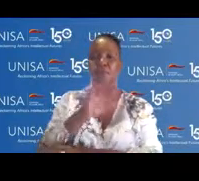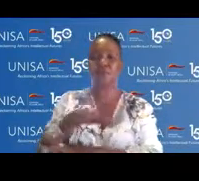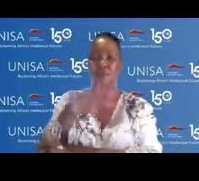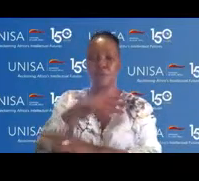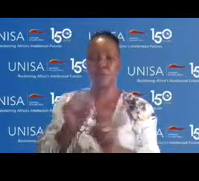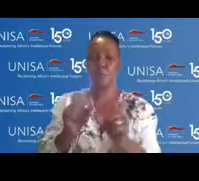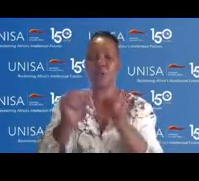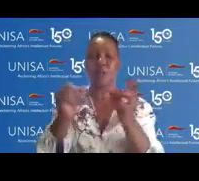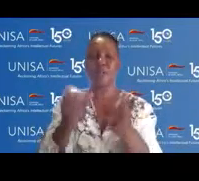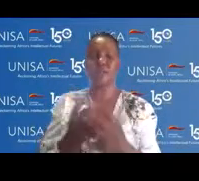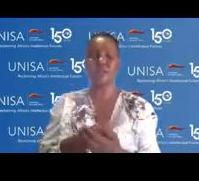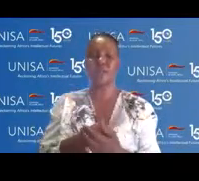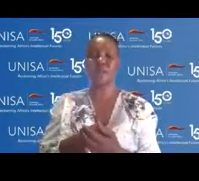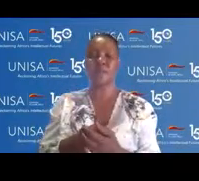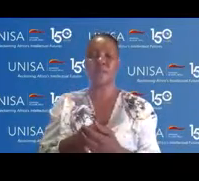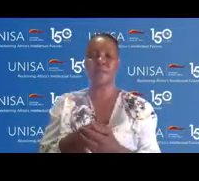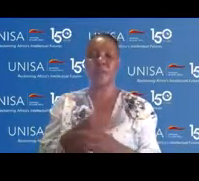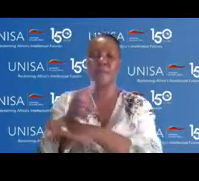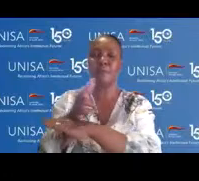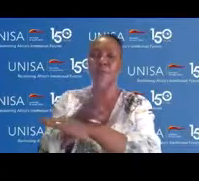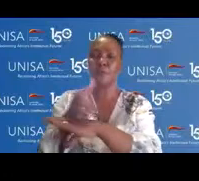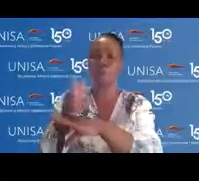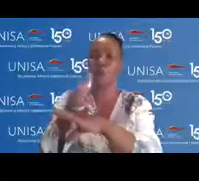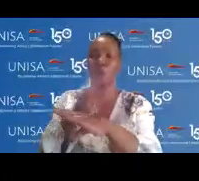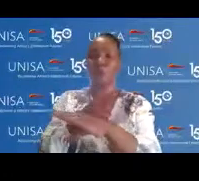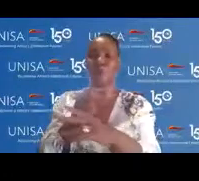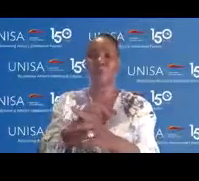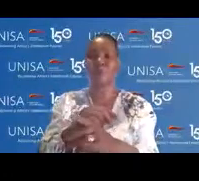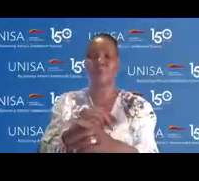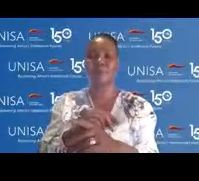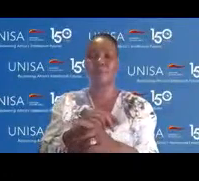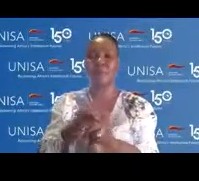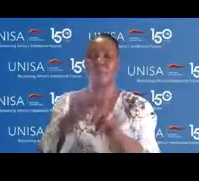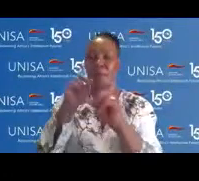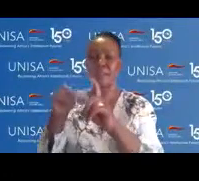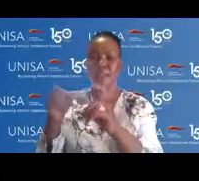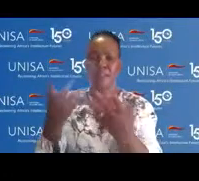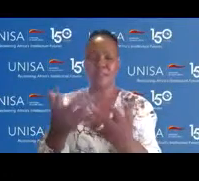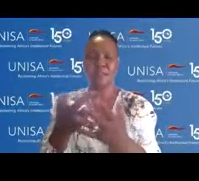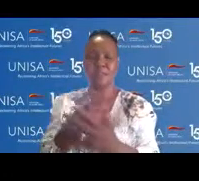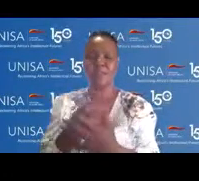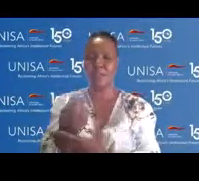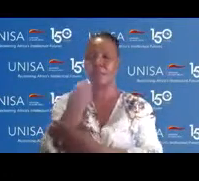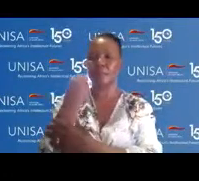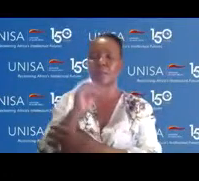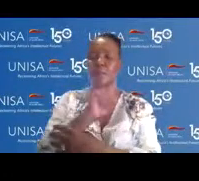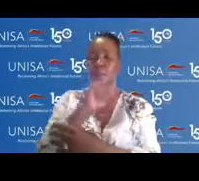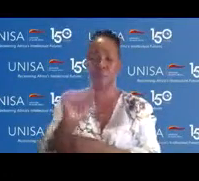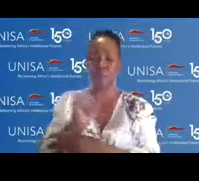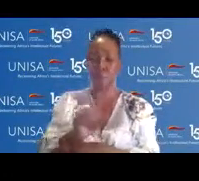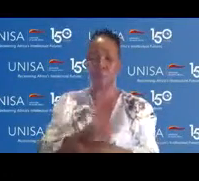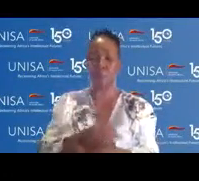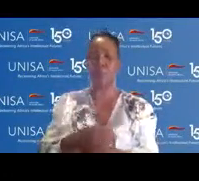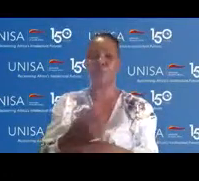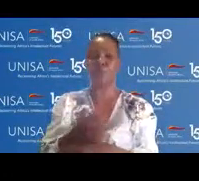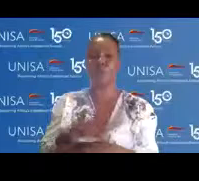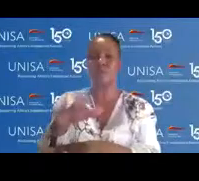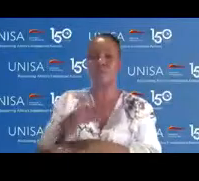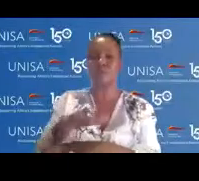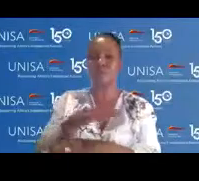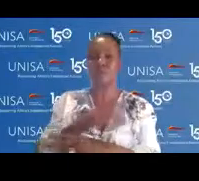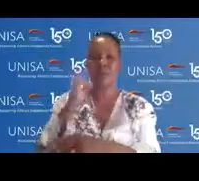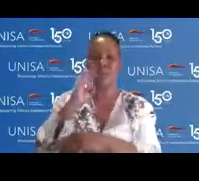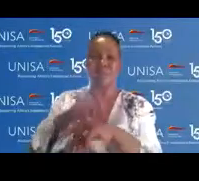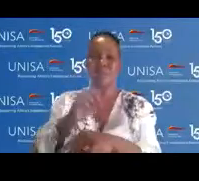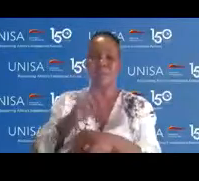videos, pictures, generally, that's where most of your data will be sitting. Okay, so you kind of need to explore a little